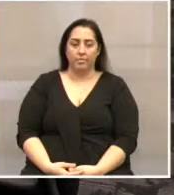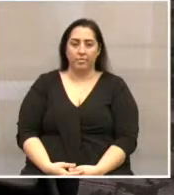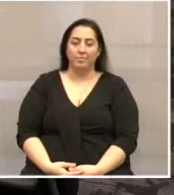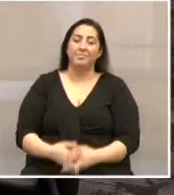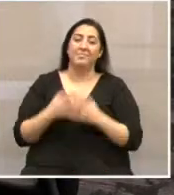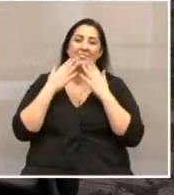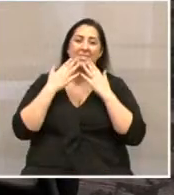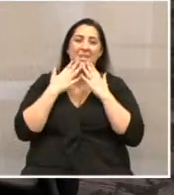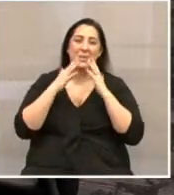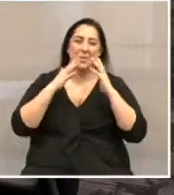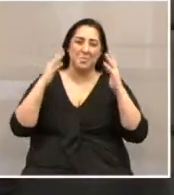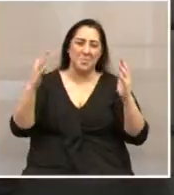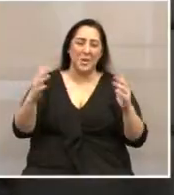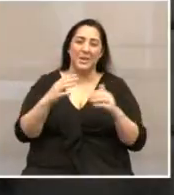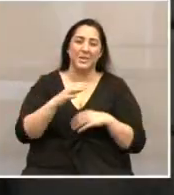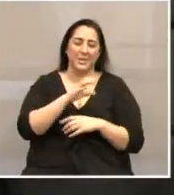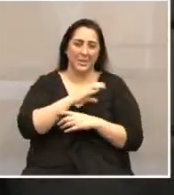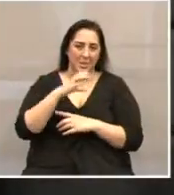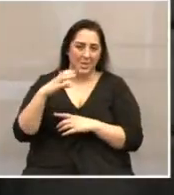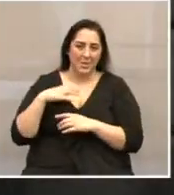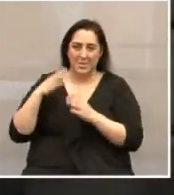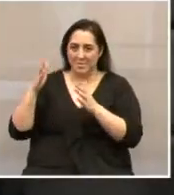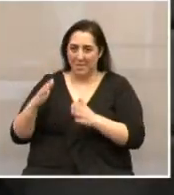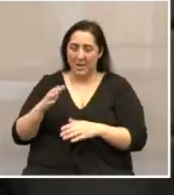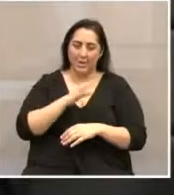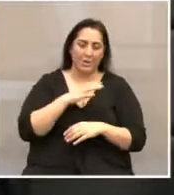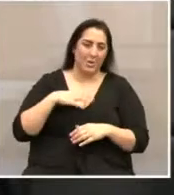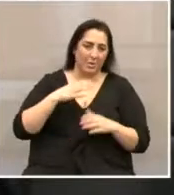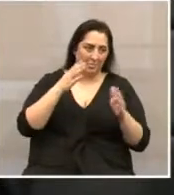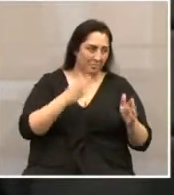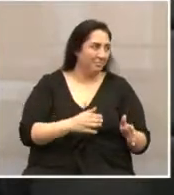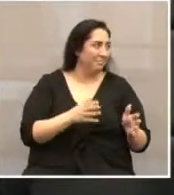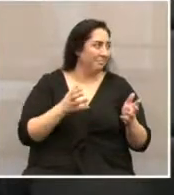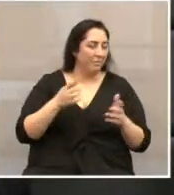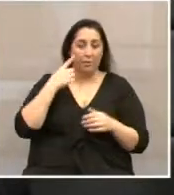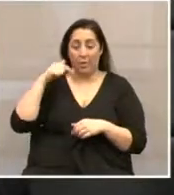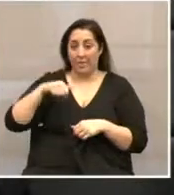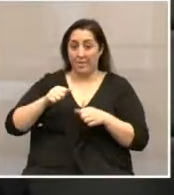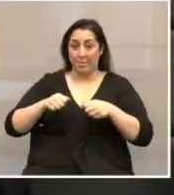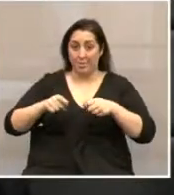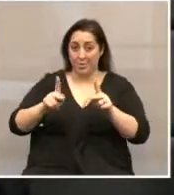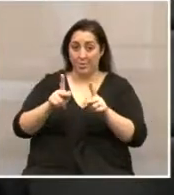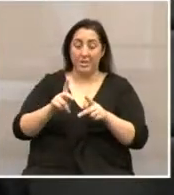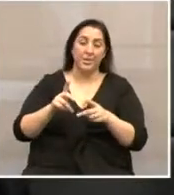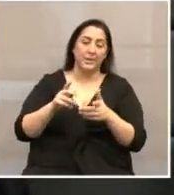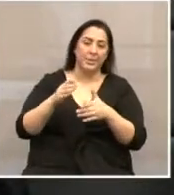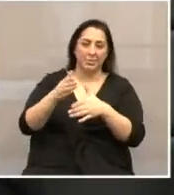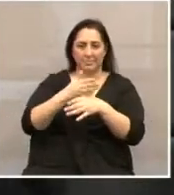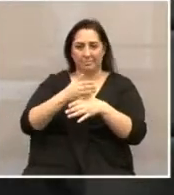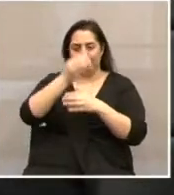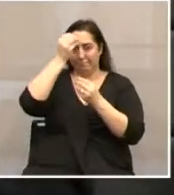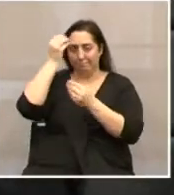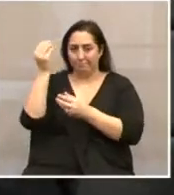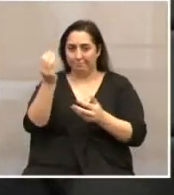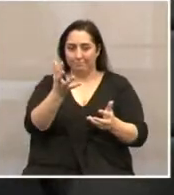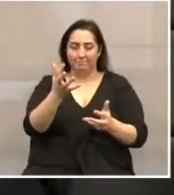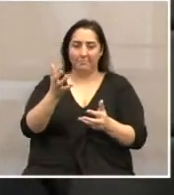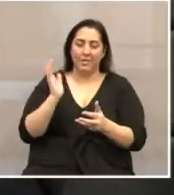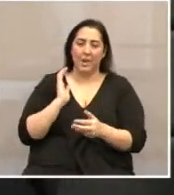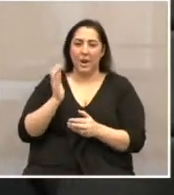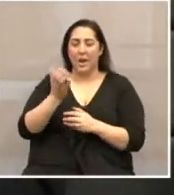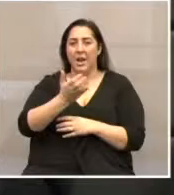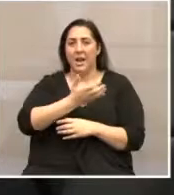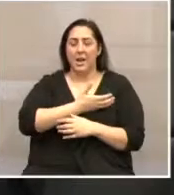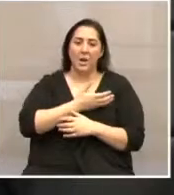Thank you very much, Congressmen and Congresswomen, for this opportunity to share with you some of